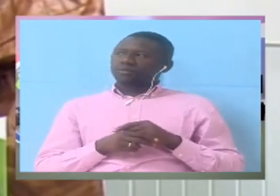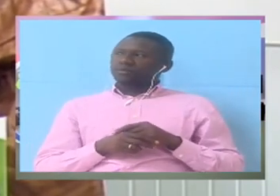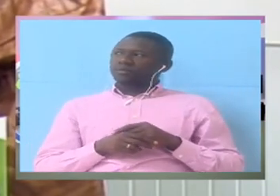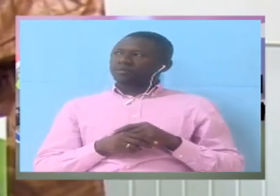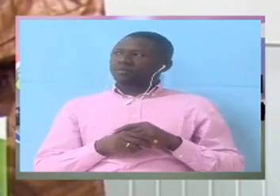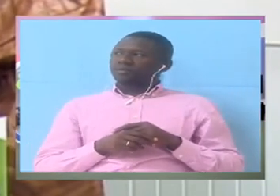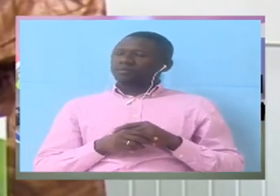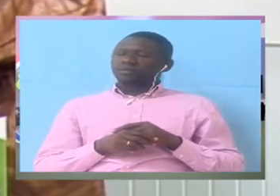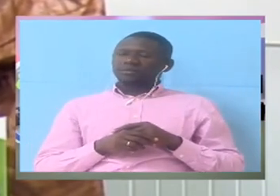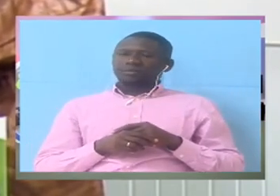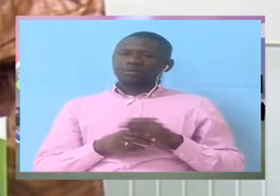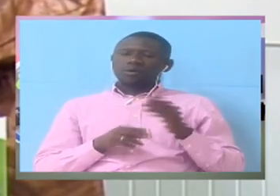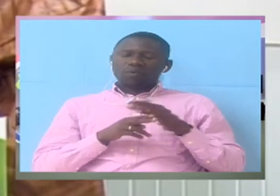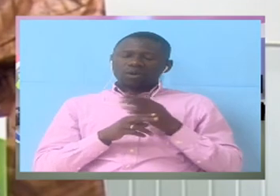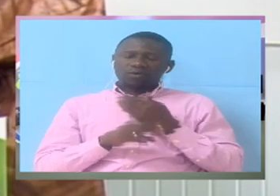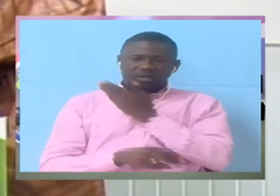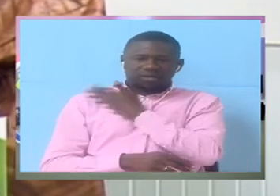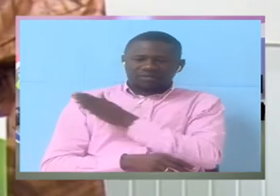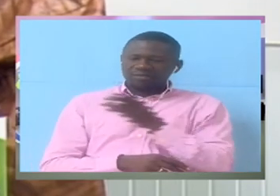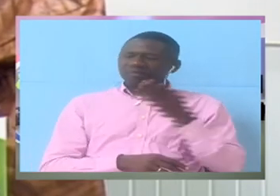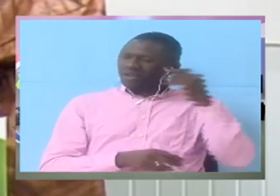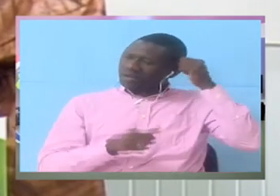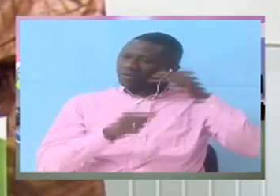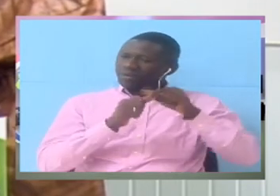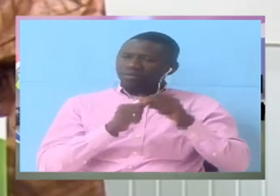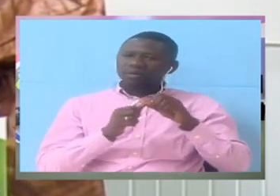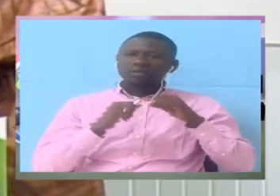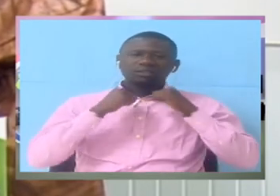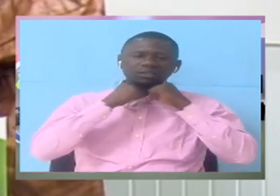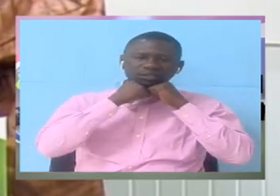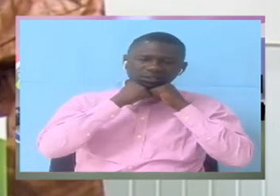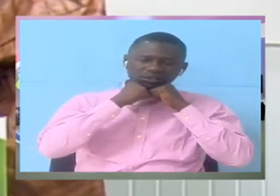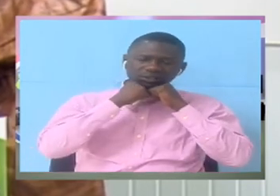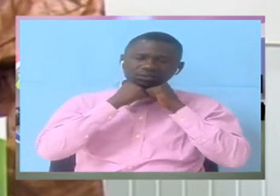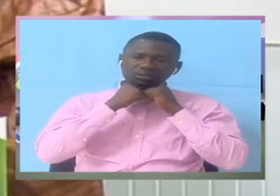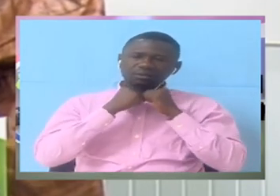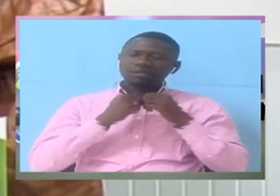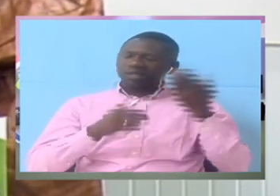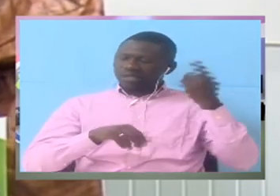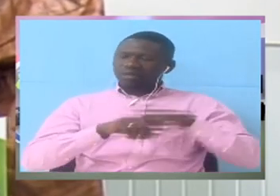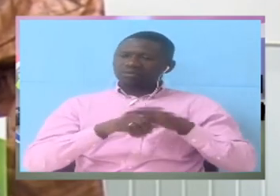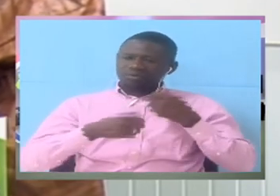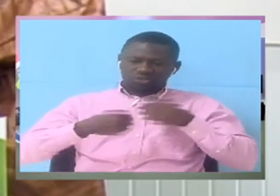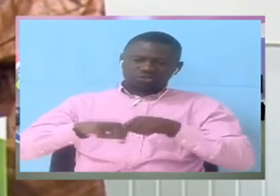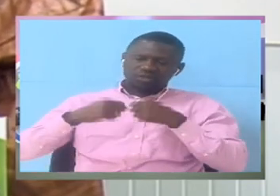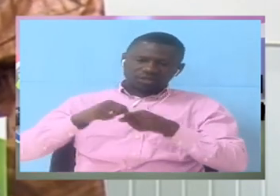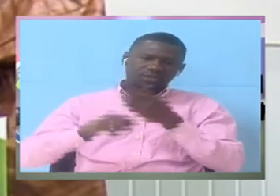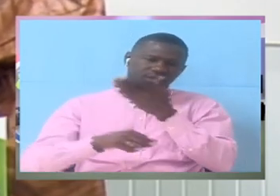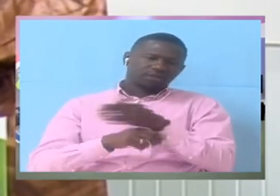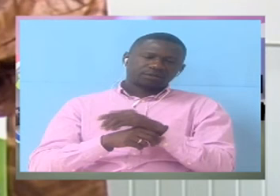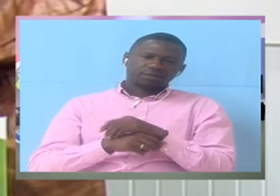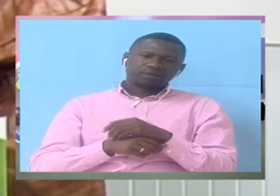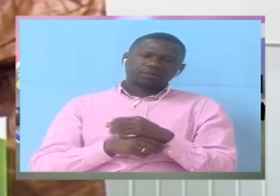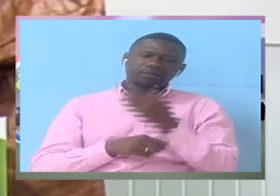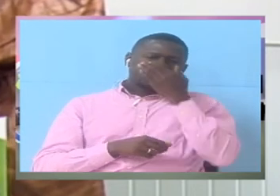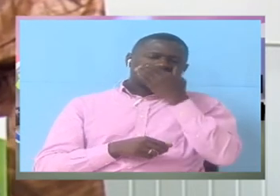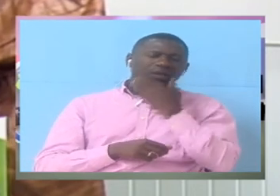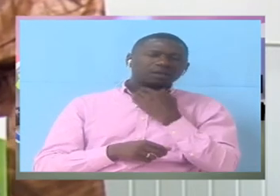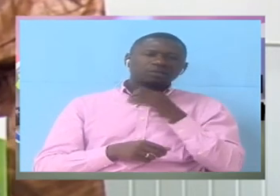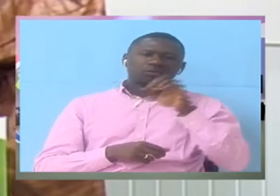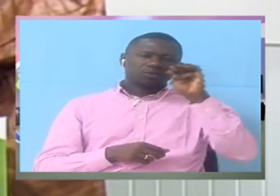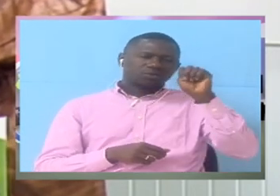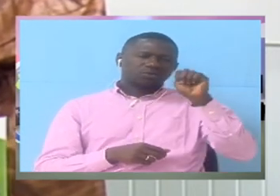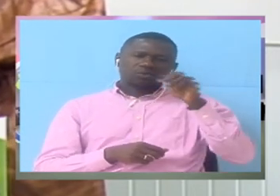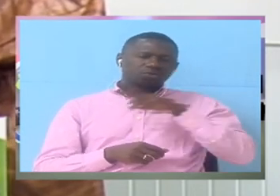men nimangina Sana Sabali. When I was leaving, if I remember, Sana Sabali. Nimangina recruit olamde. He was a recruit. Edward Mandu Ndenyala.